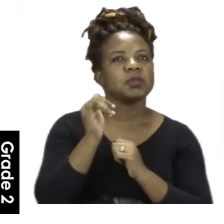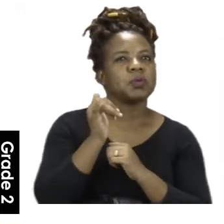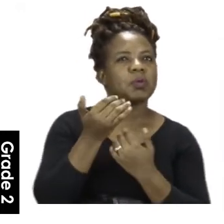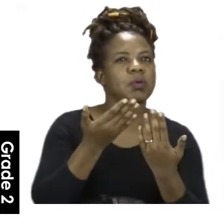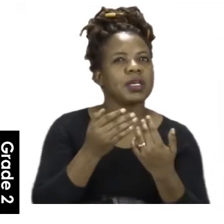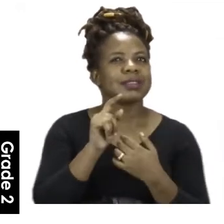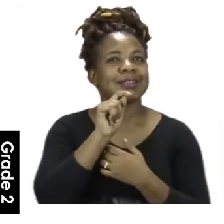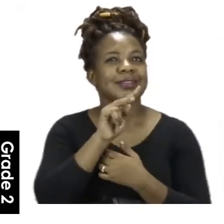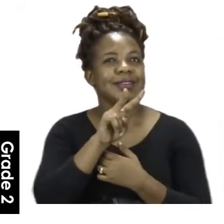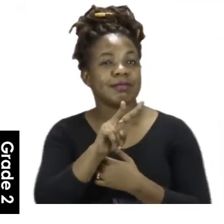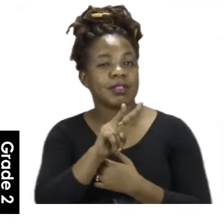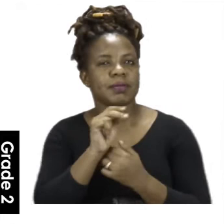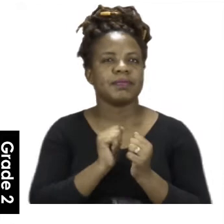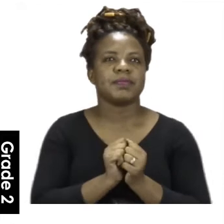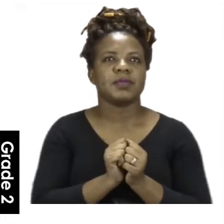Magazine,